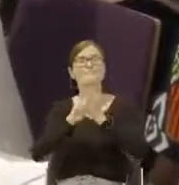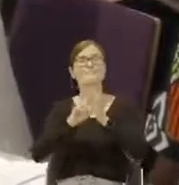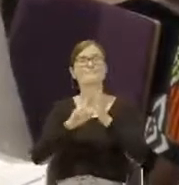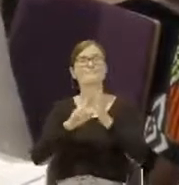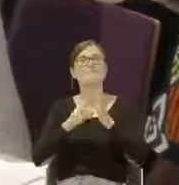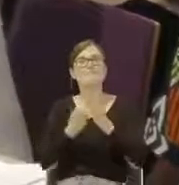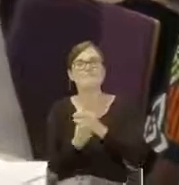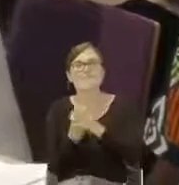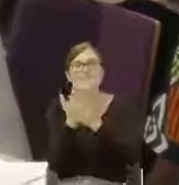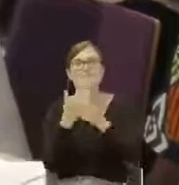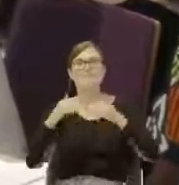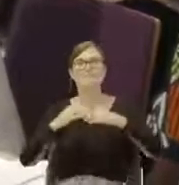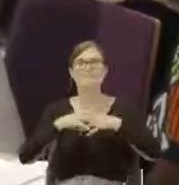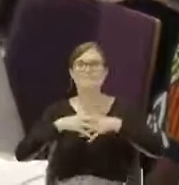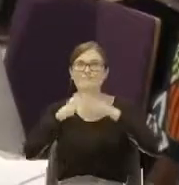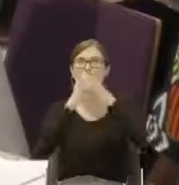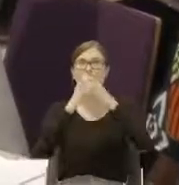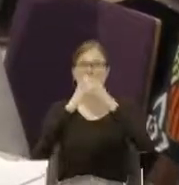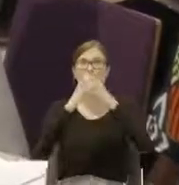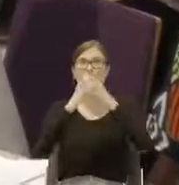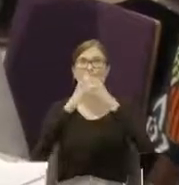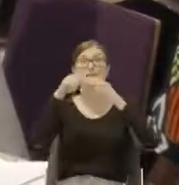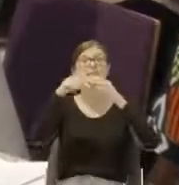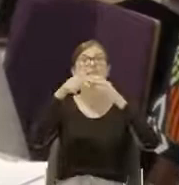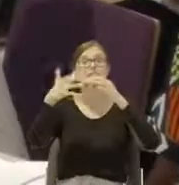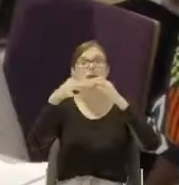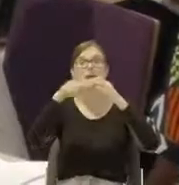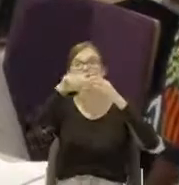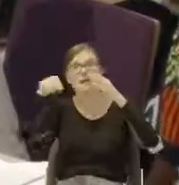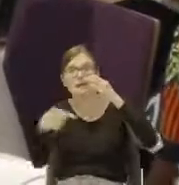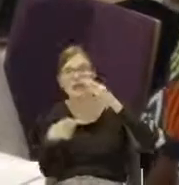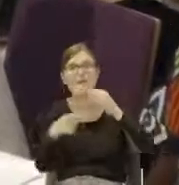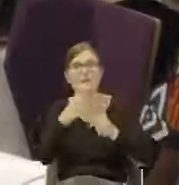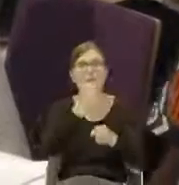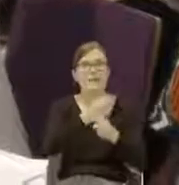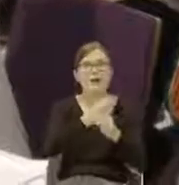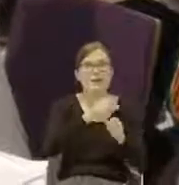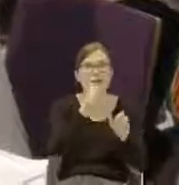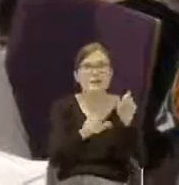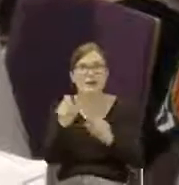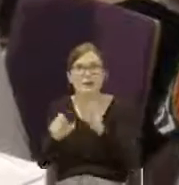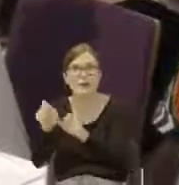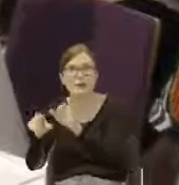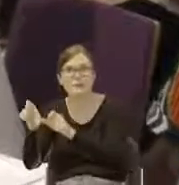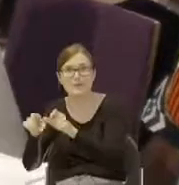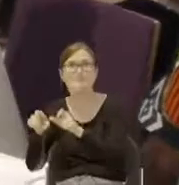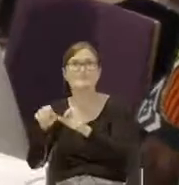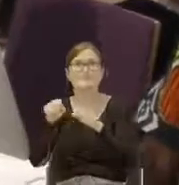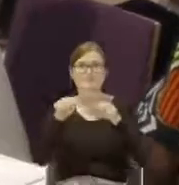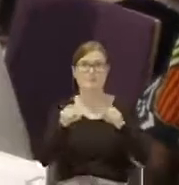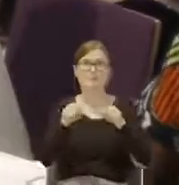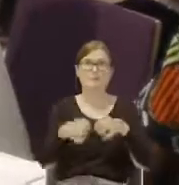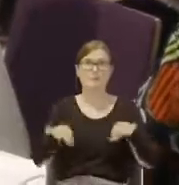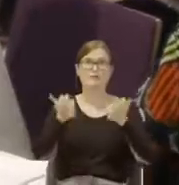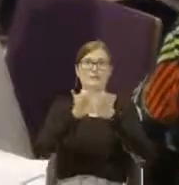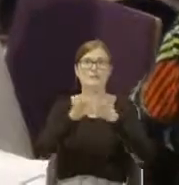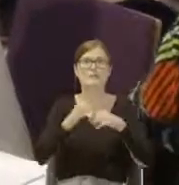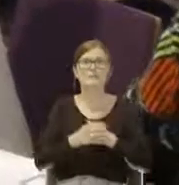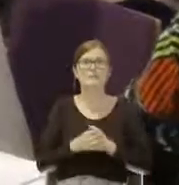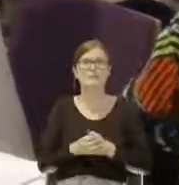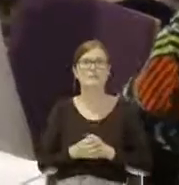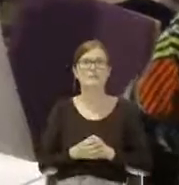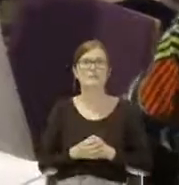In order to provide some feedback on how we look at our work together, I've got Daria